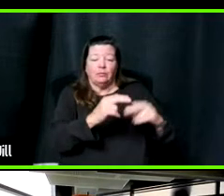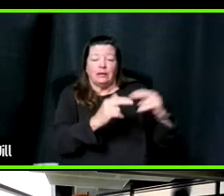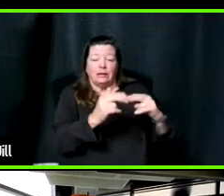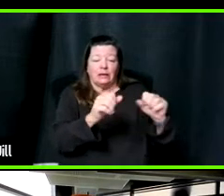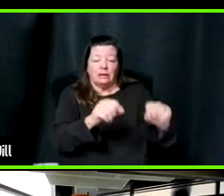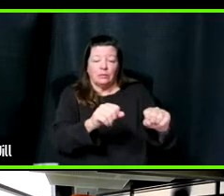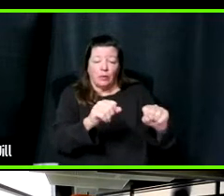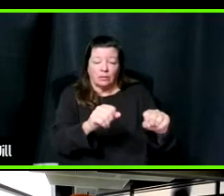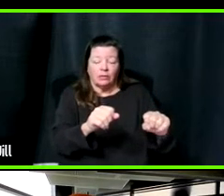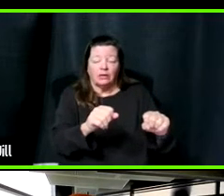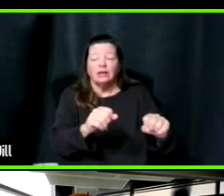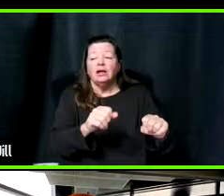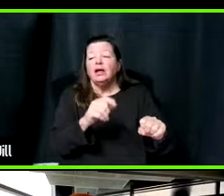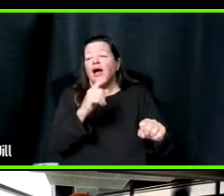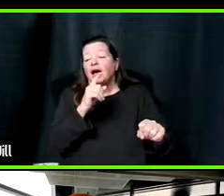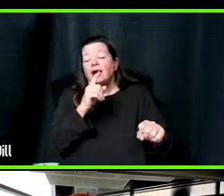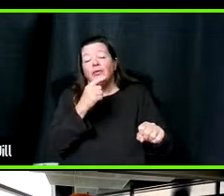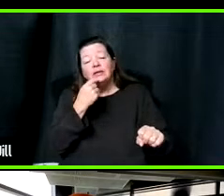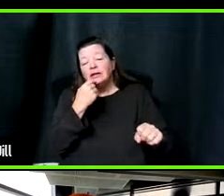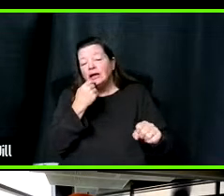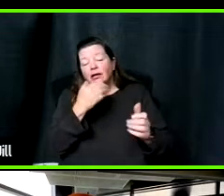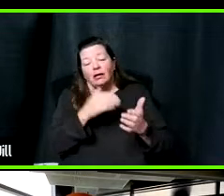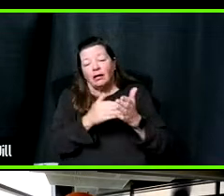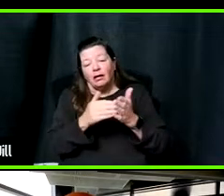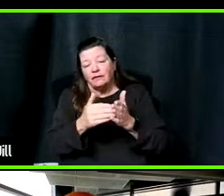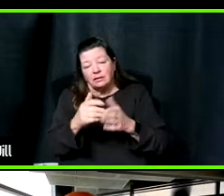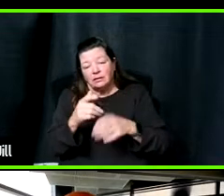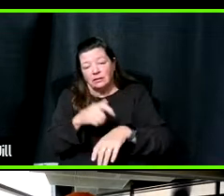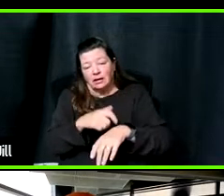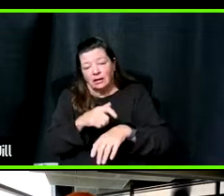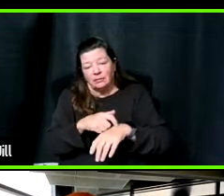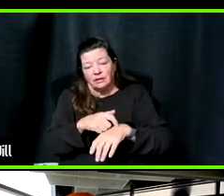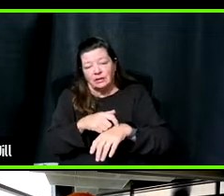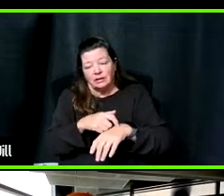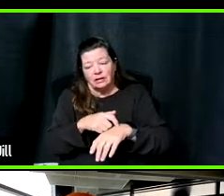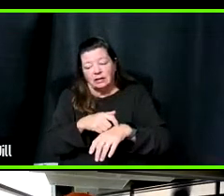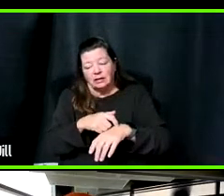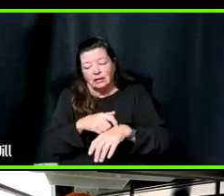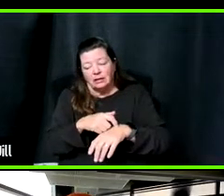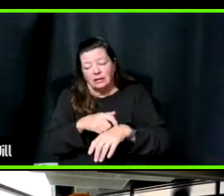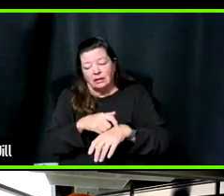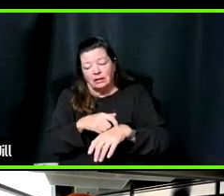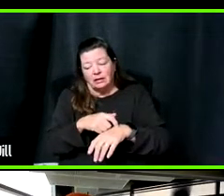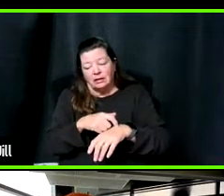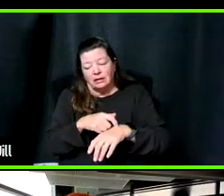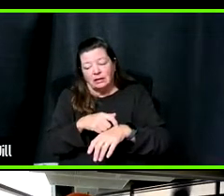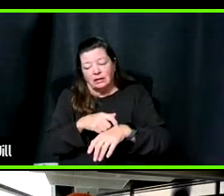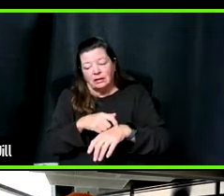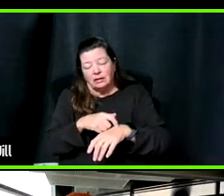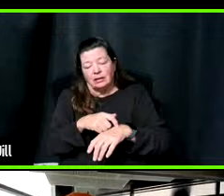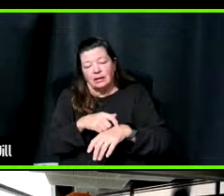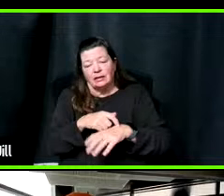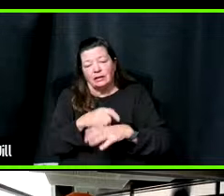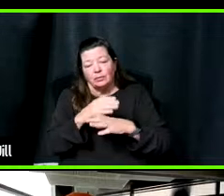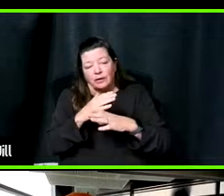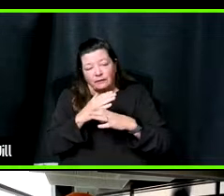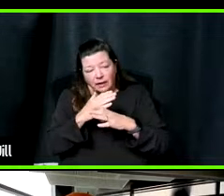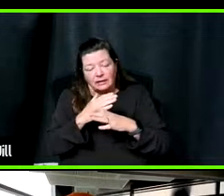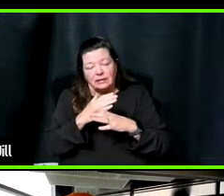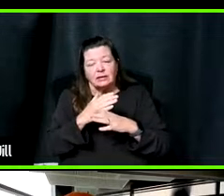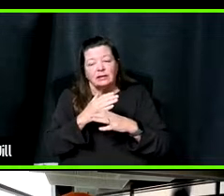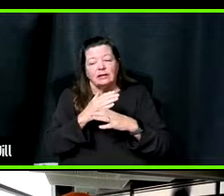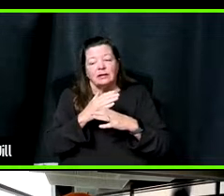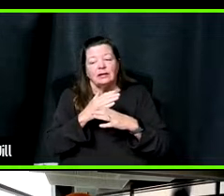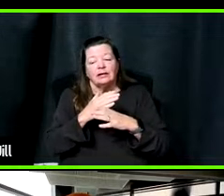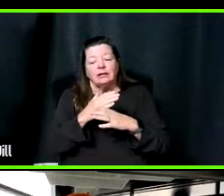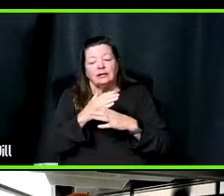say, oftentimes that gets in the way of the savings, the efficiency of the project